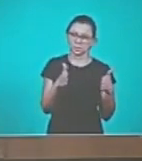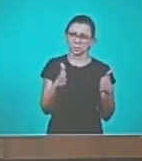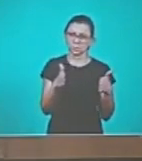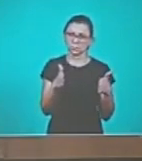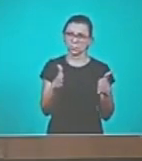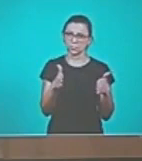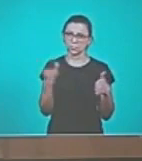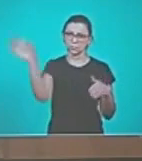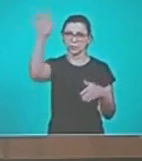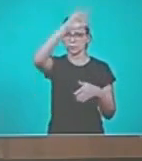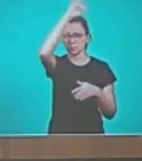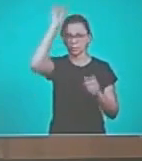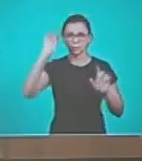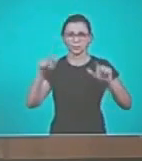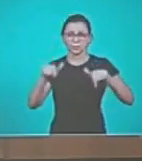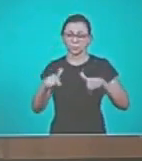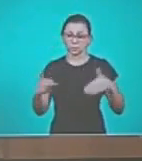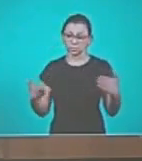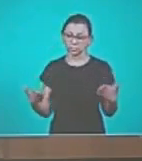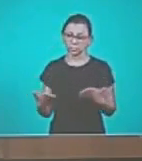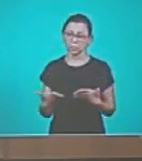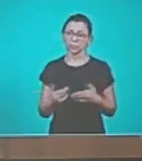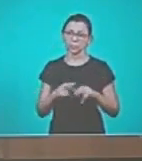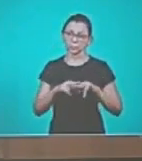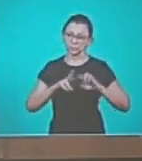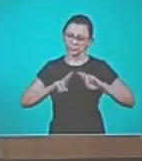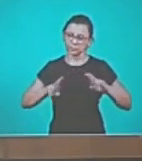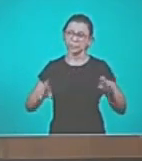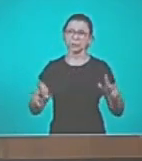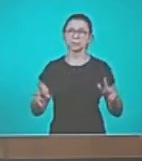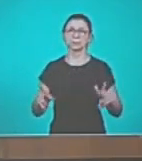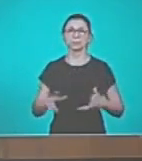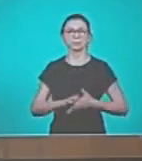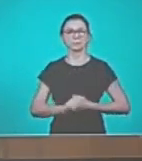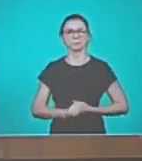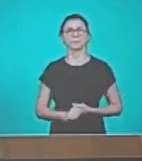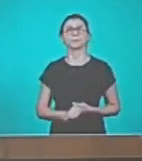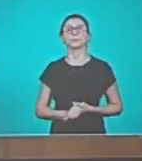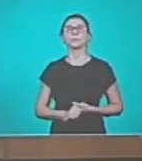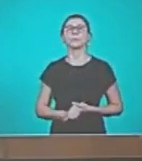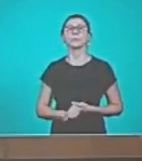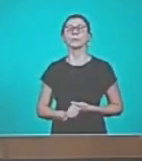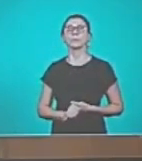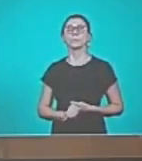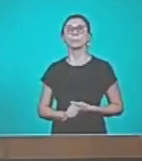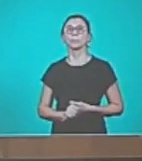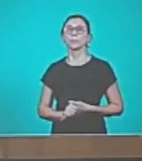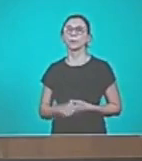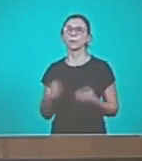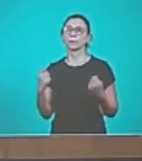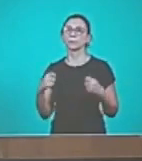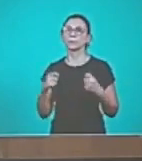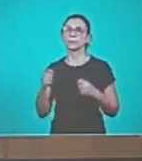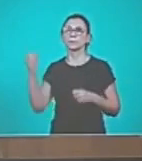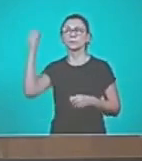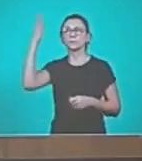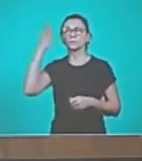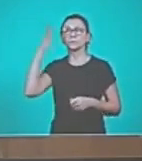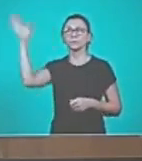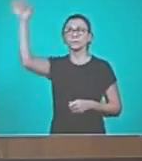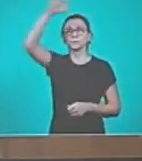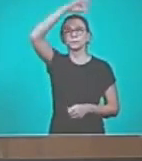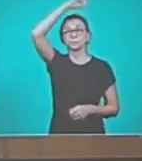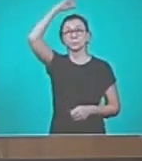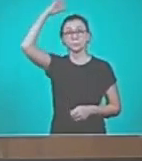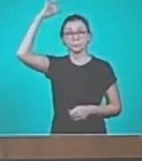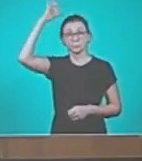way. So the example for us is this, is the gift of the Holy Spirit bringing the revelation,